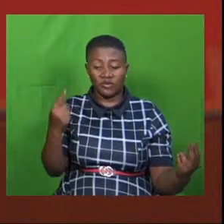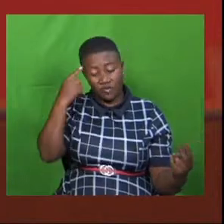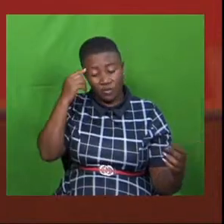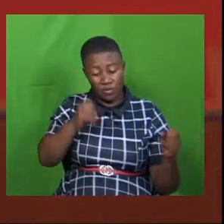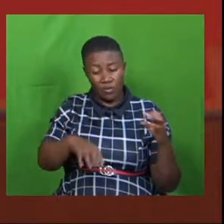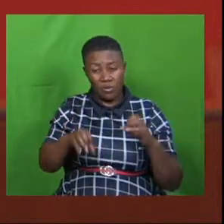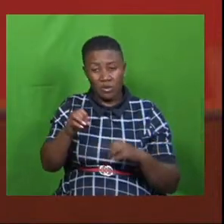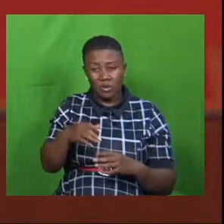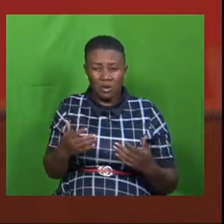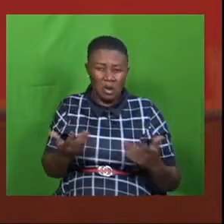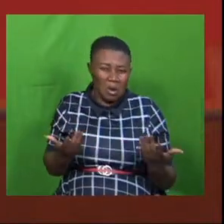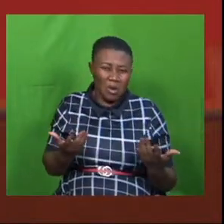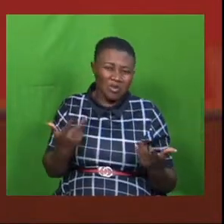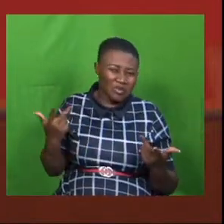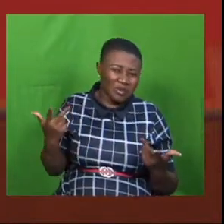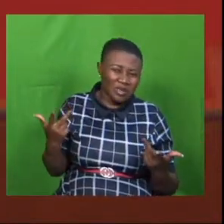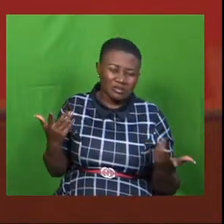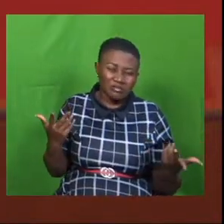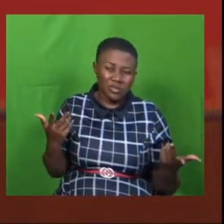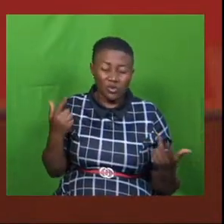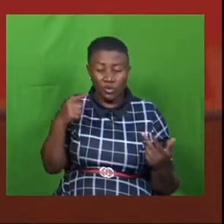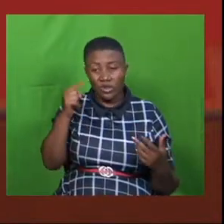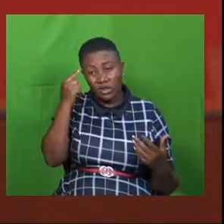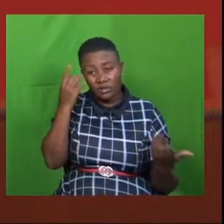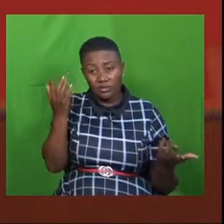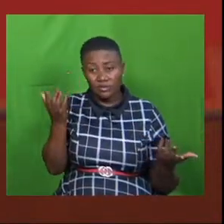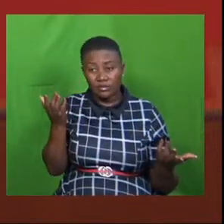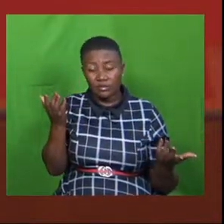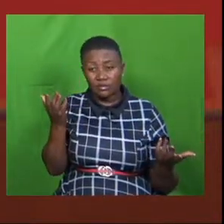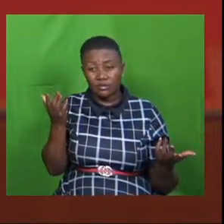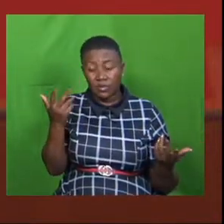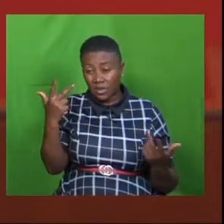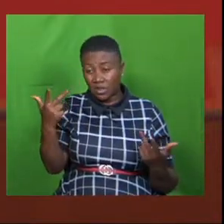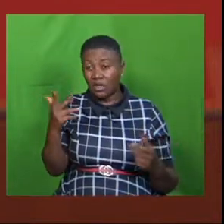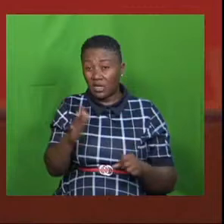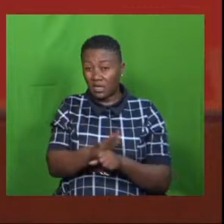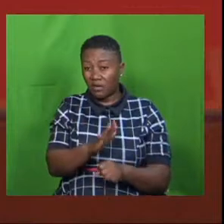it 3? 3 should be sufficient.